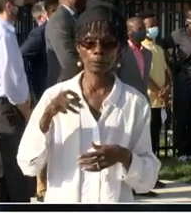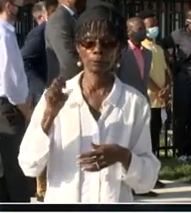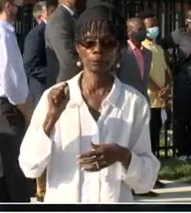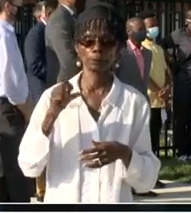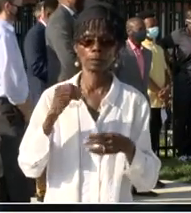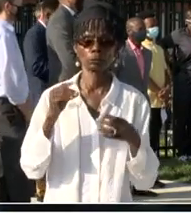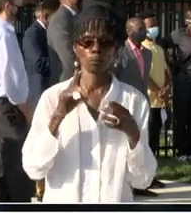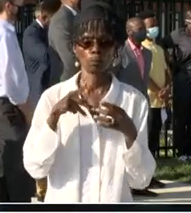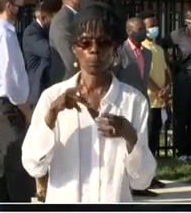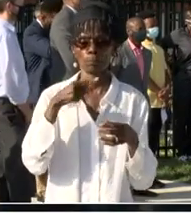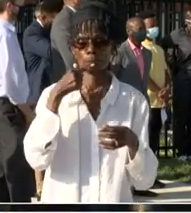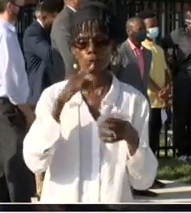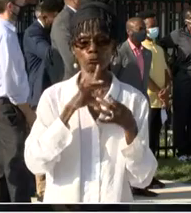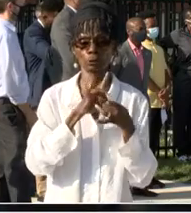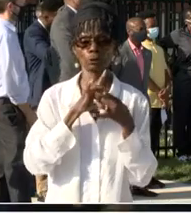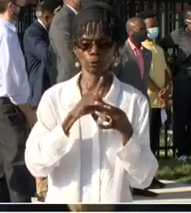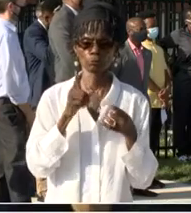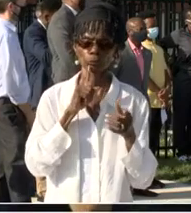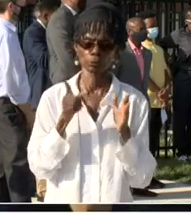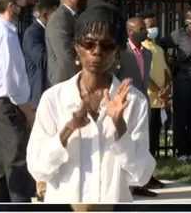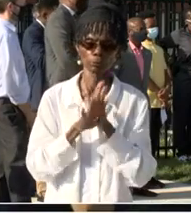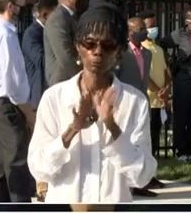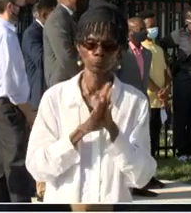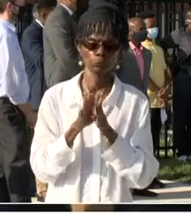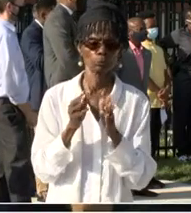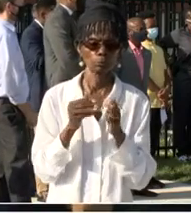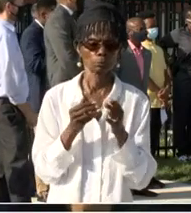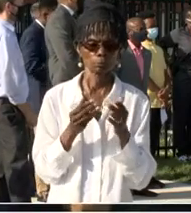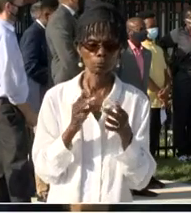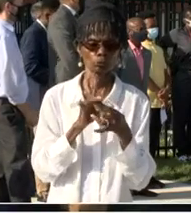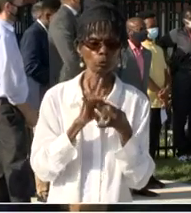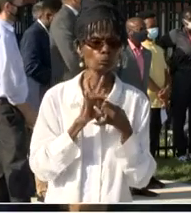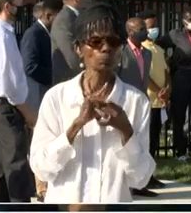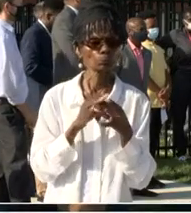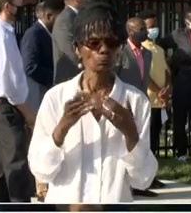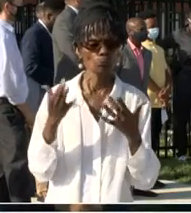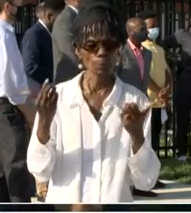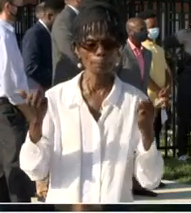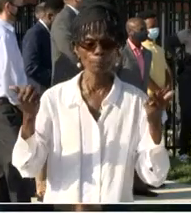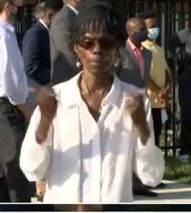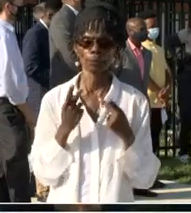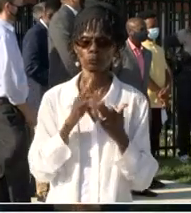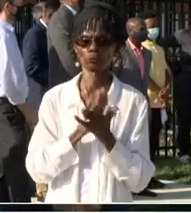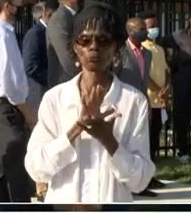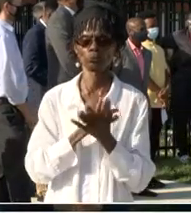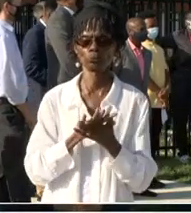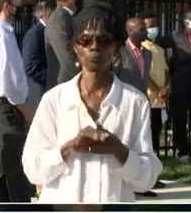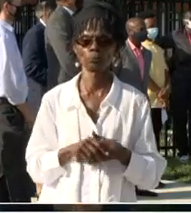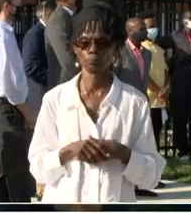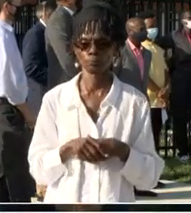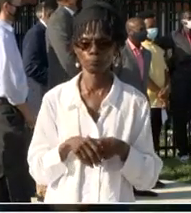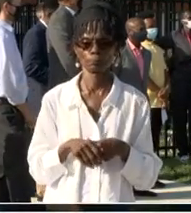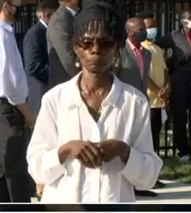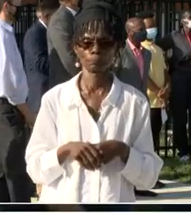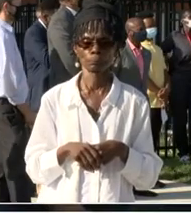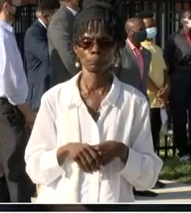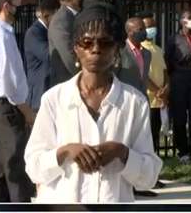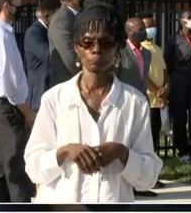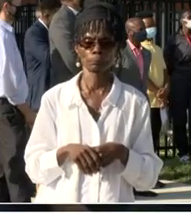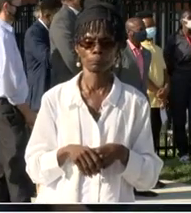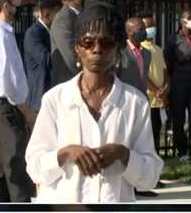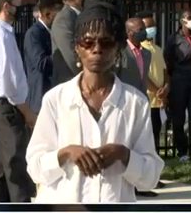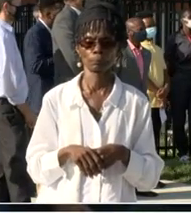back this summer, and as our SYEP program served thousands of students in person and